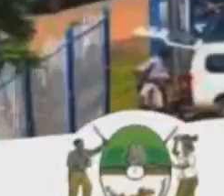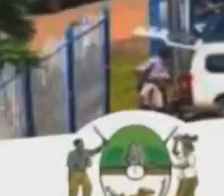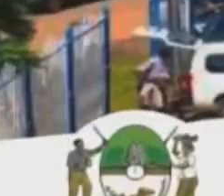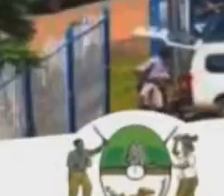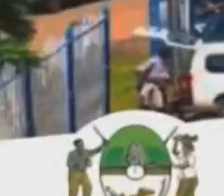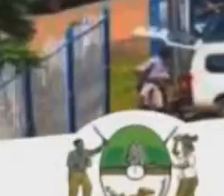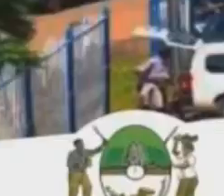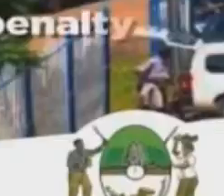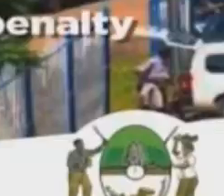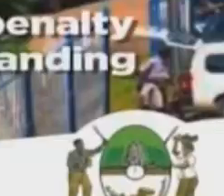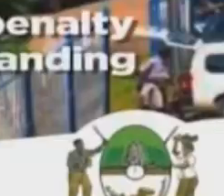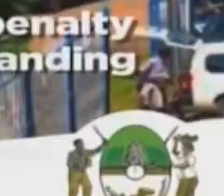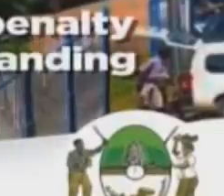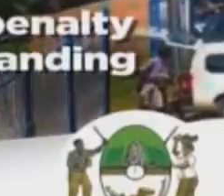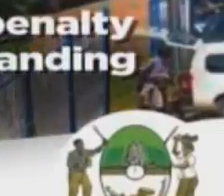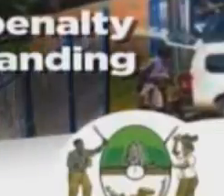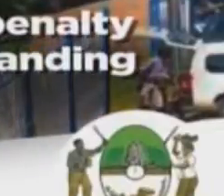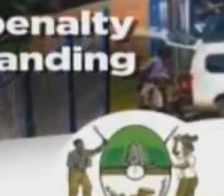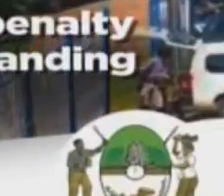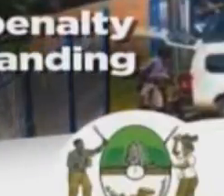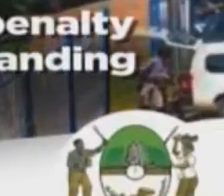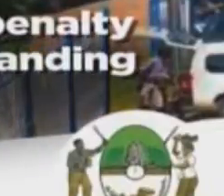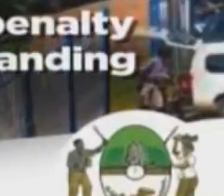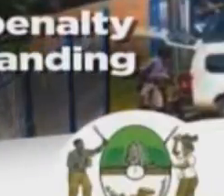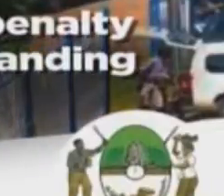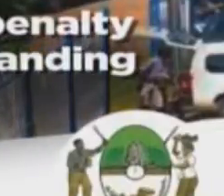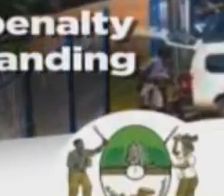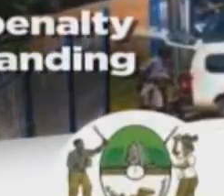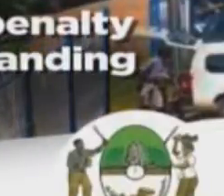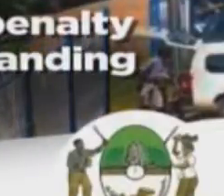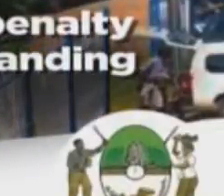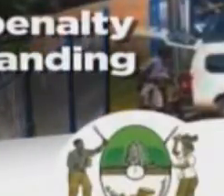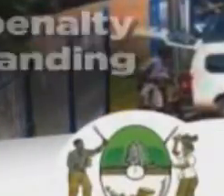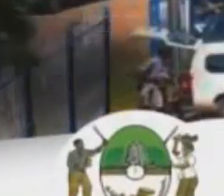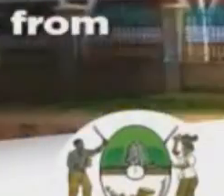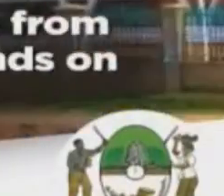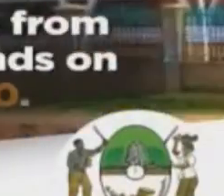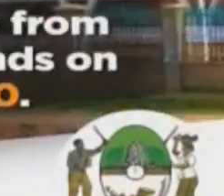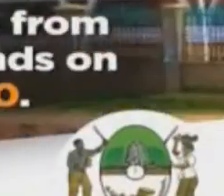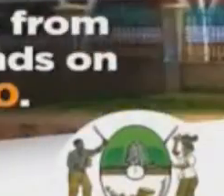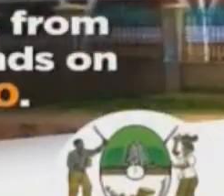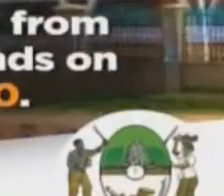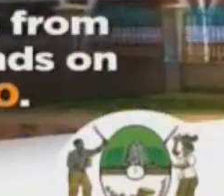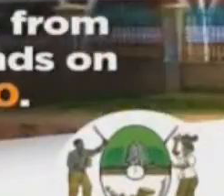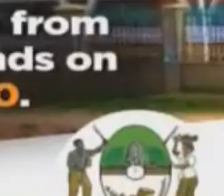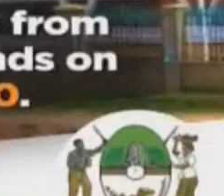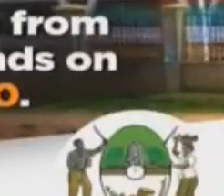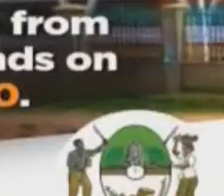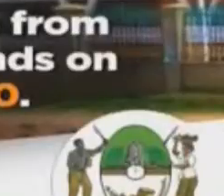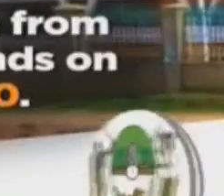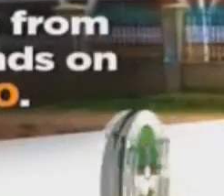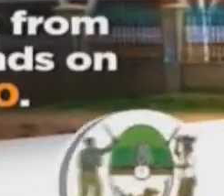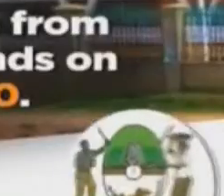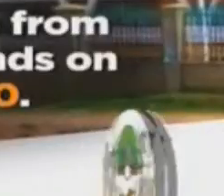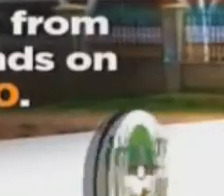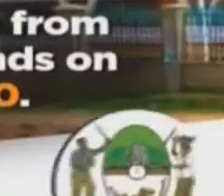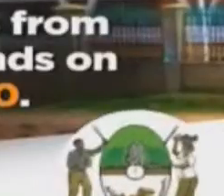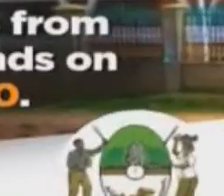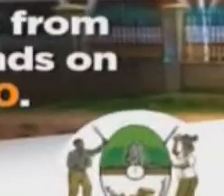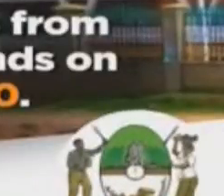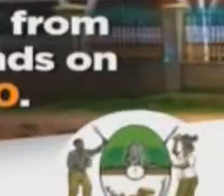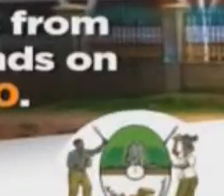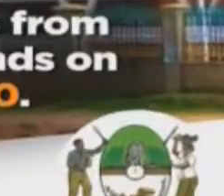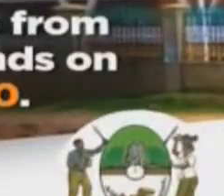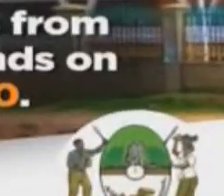His Excellency Wycliffe Ambetsa Oparanya is pleased to notify property owners within Kakamega County of his decision